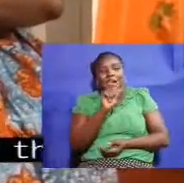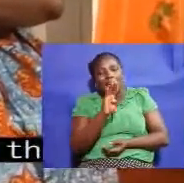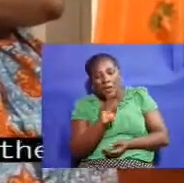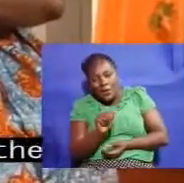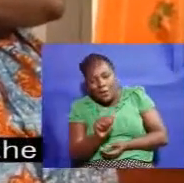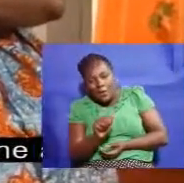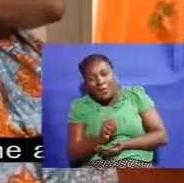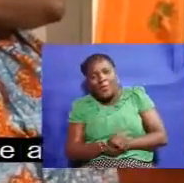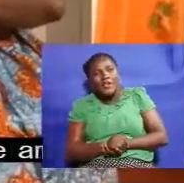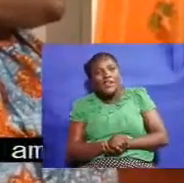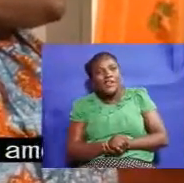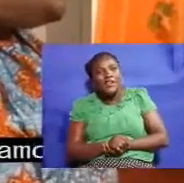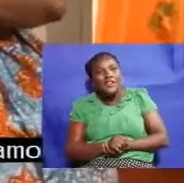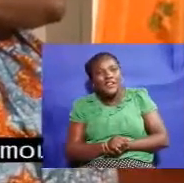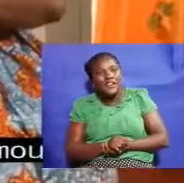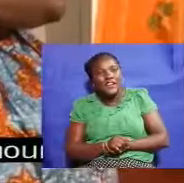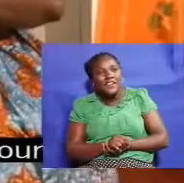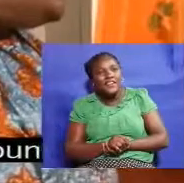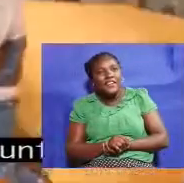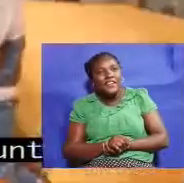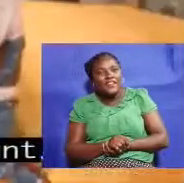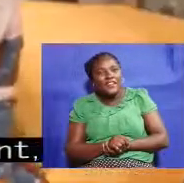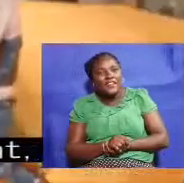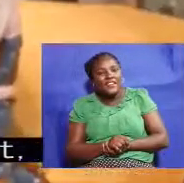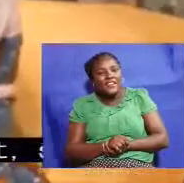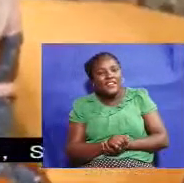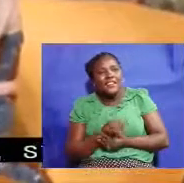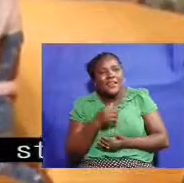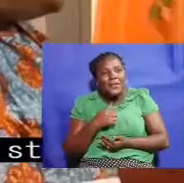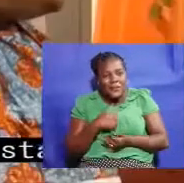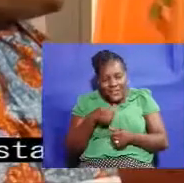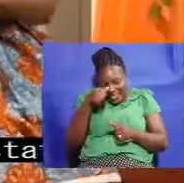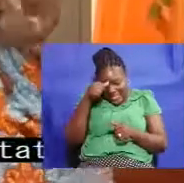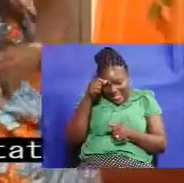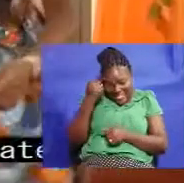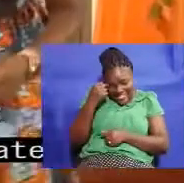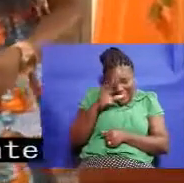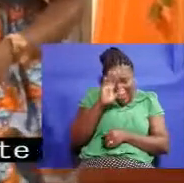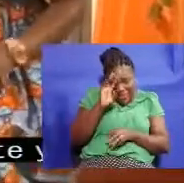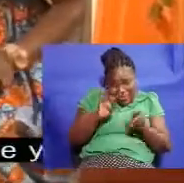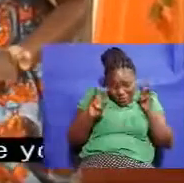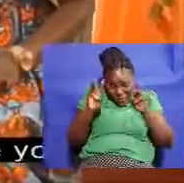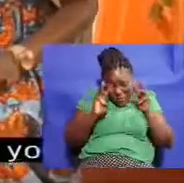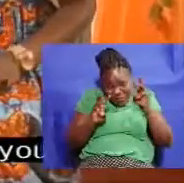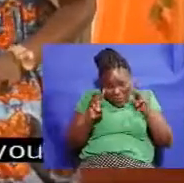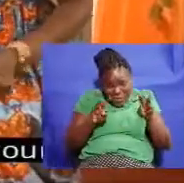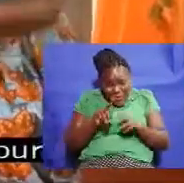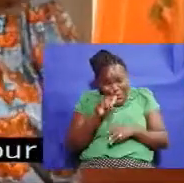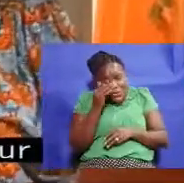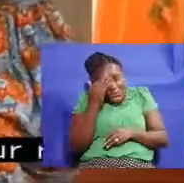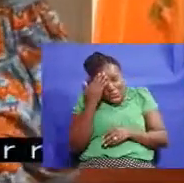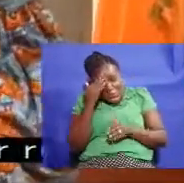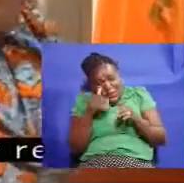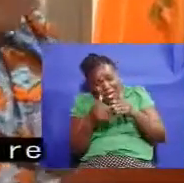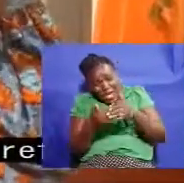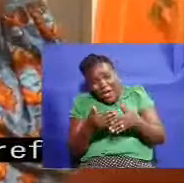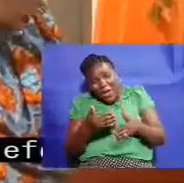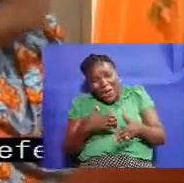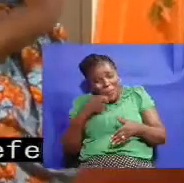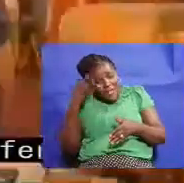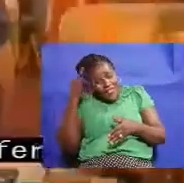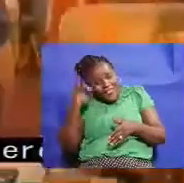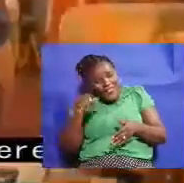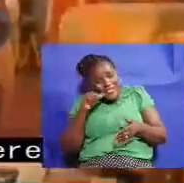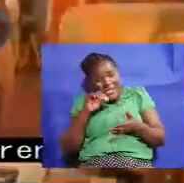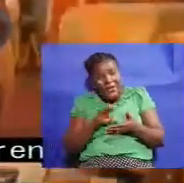how Edna is. If I don't do it, then she will not do it. And you think that is okay? And are you okay marrying such a